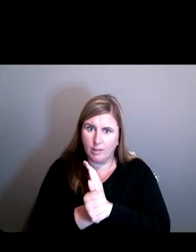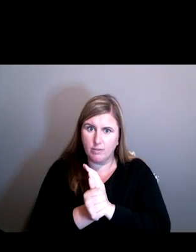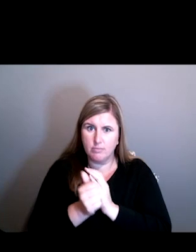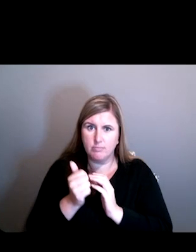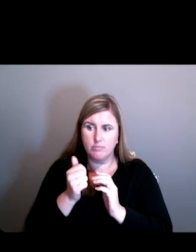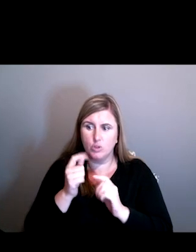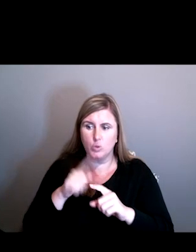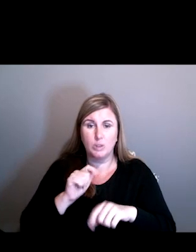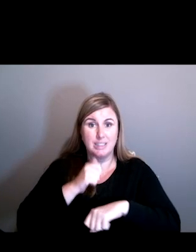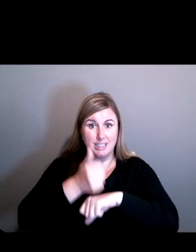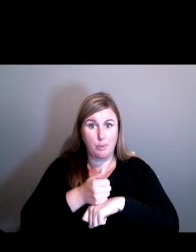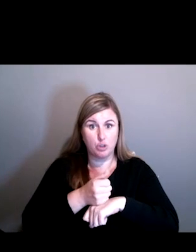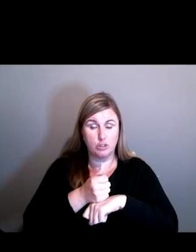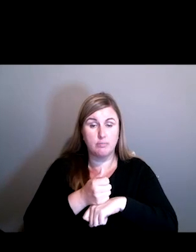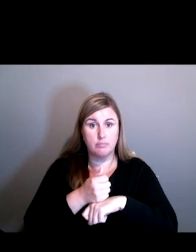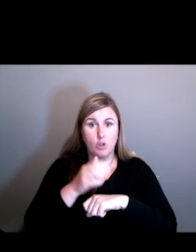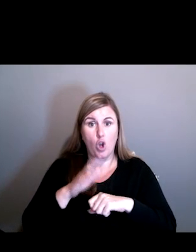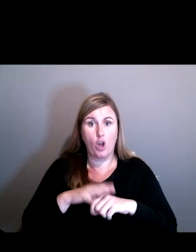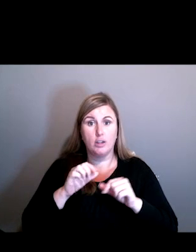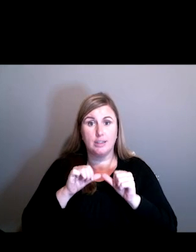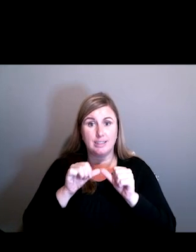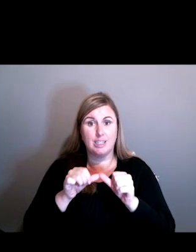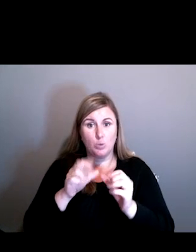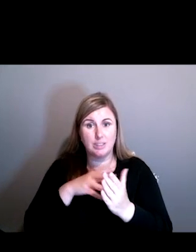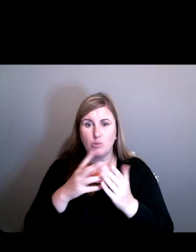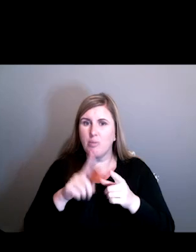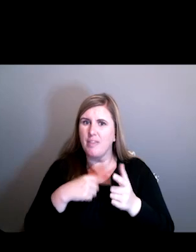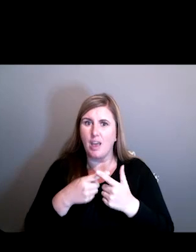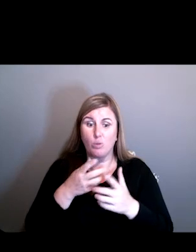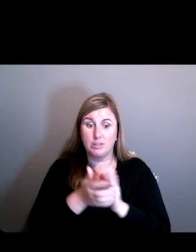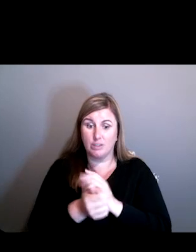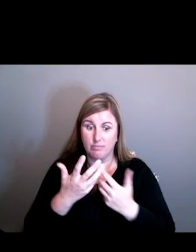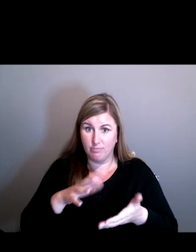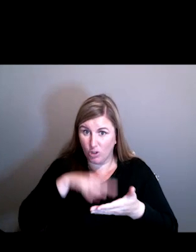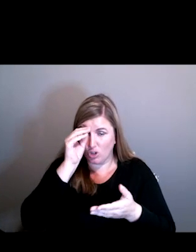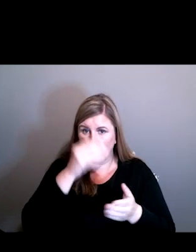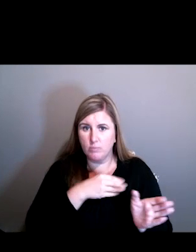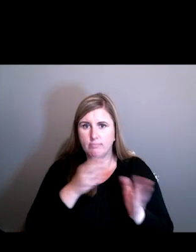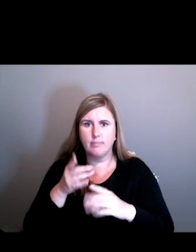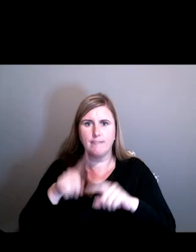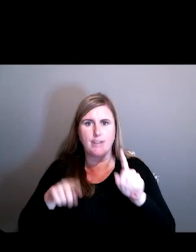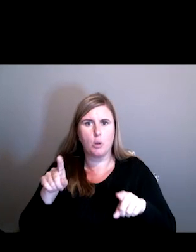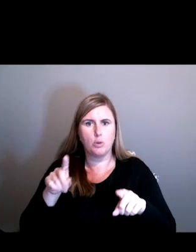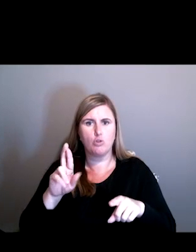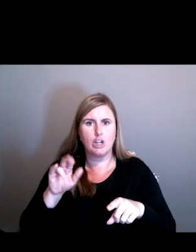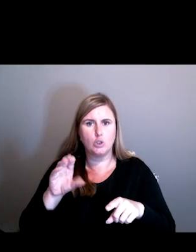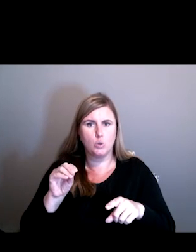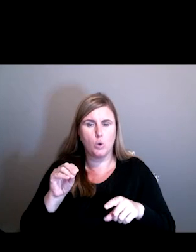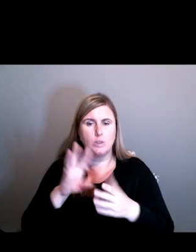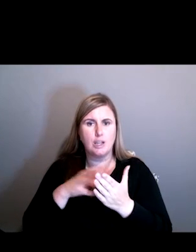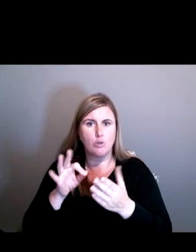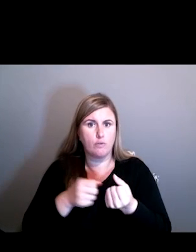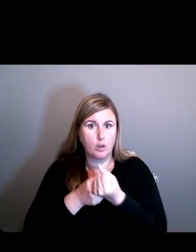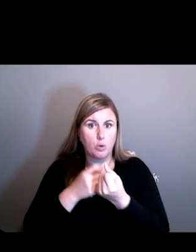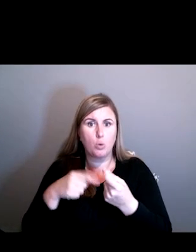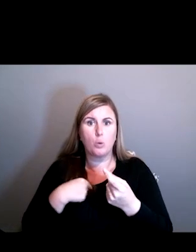and reinforce that new skill to establish it on a continuous schedule. But then once skills are learned, we move to a